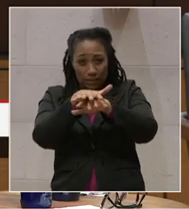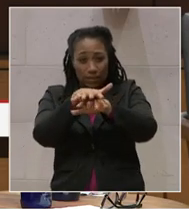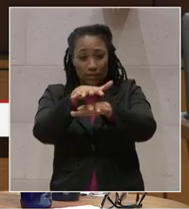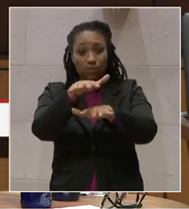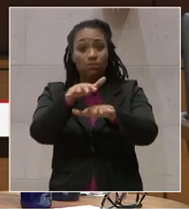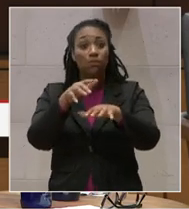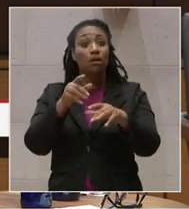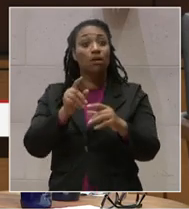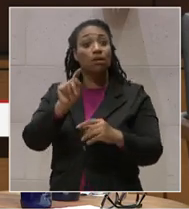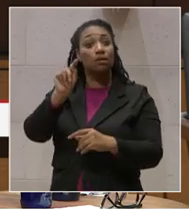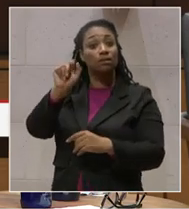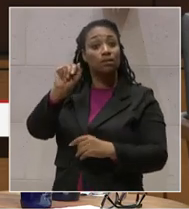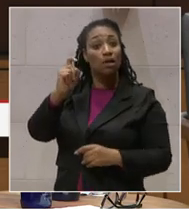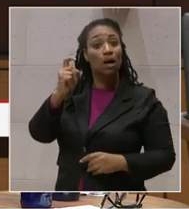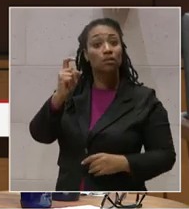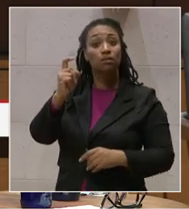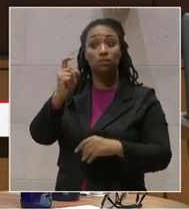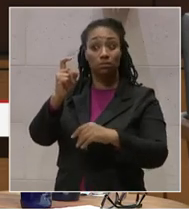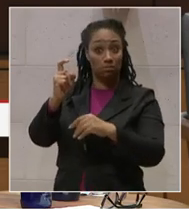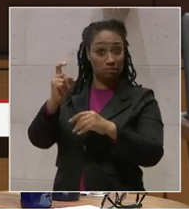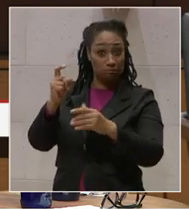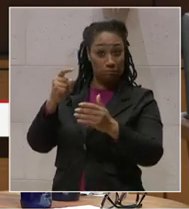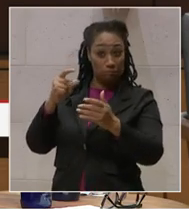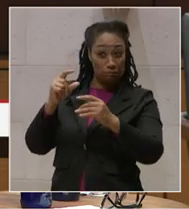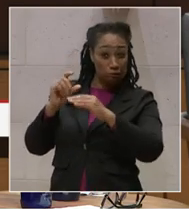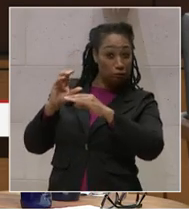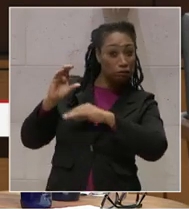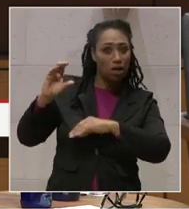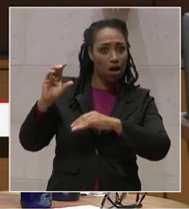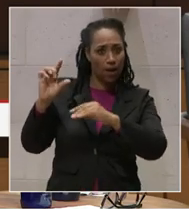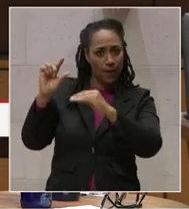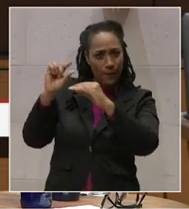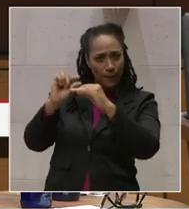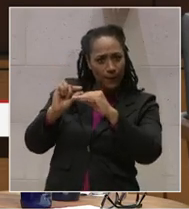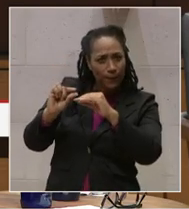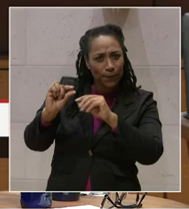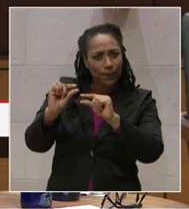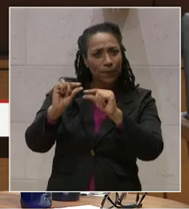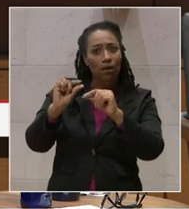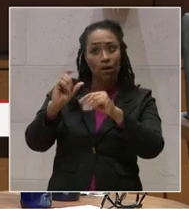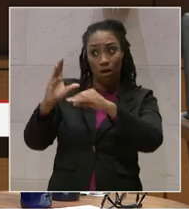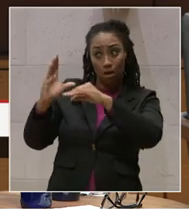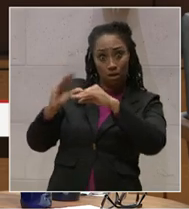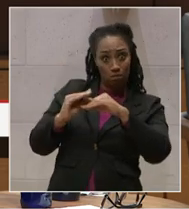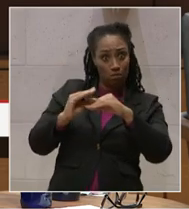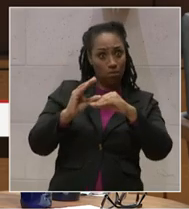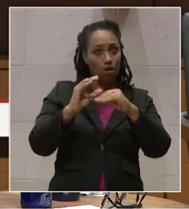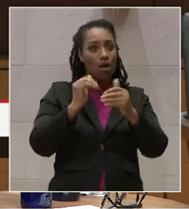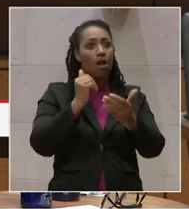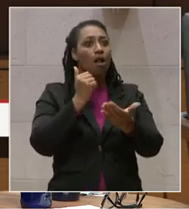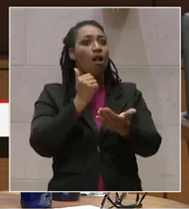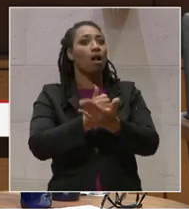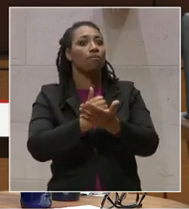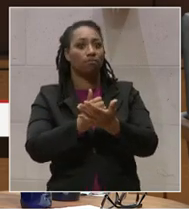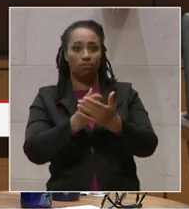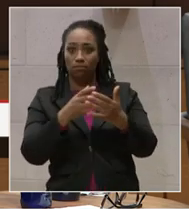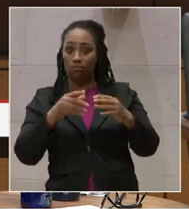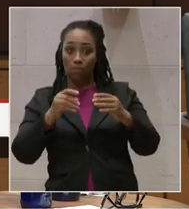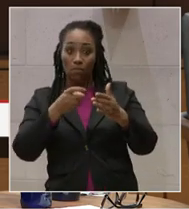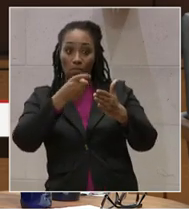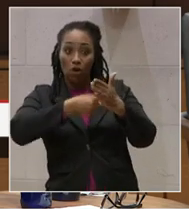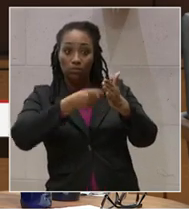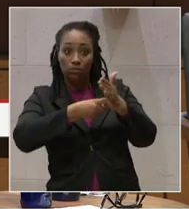cost of land is just so much higher in some parts of our city. And then another piece that we